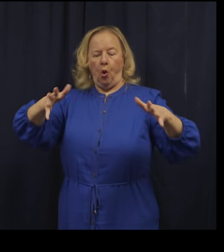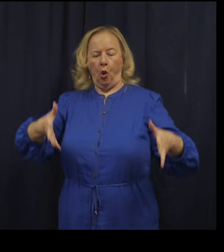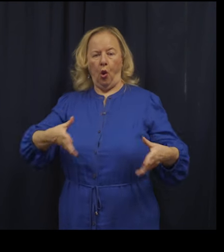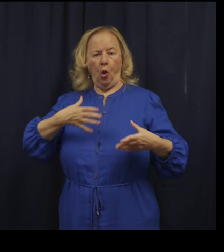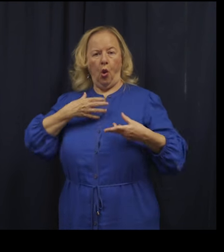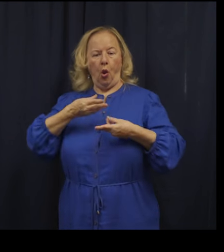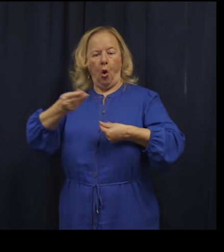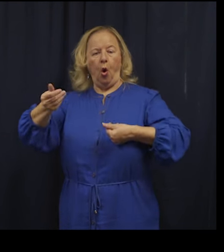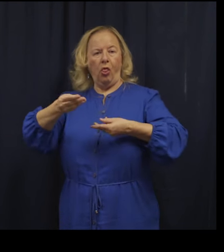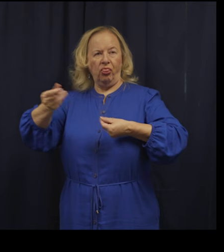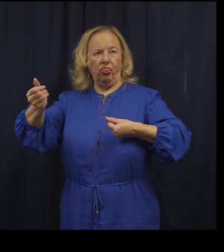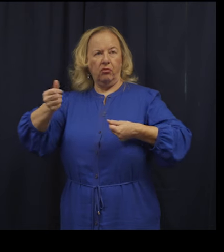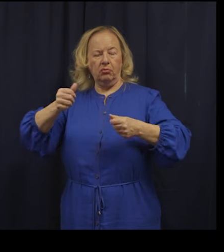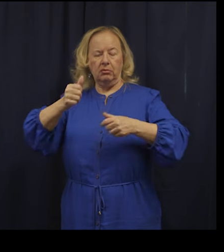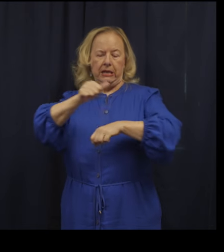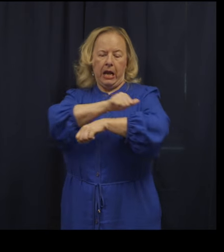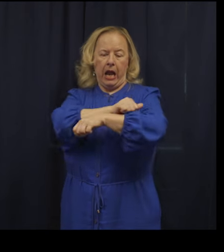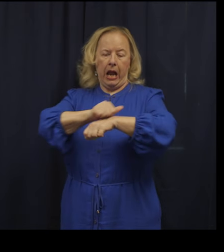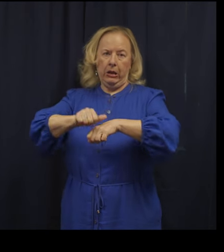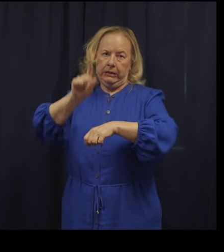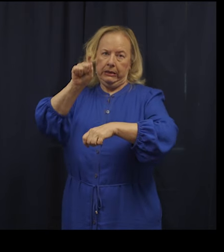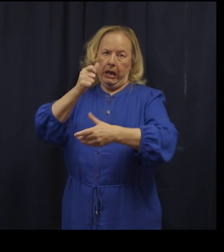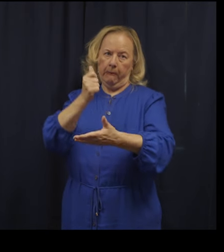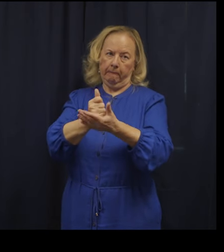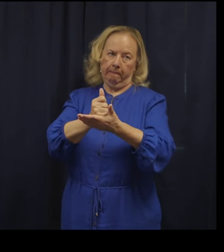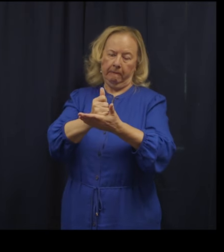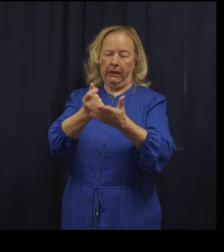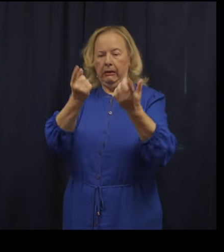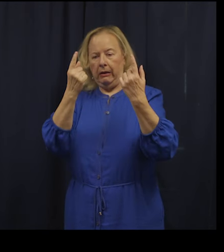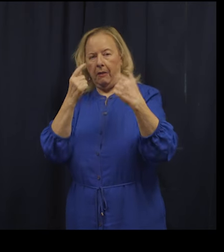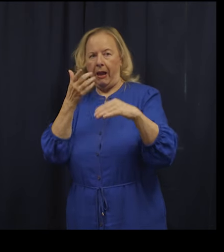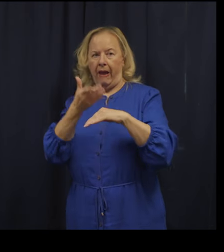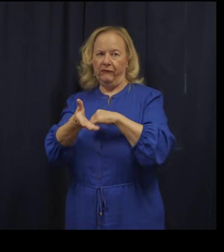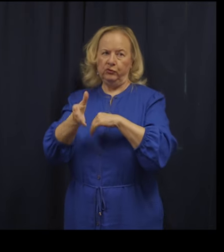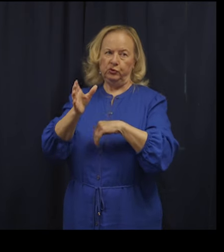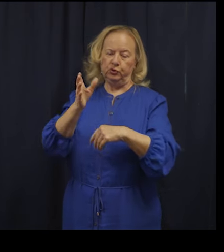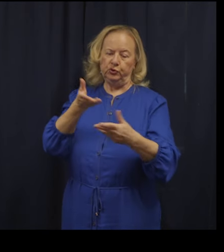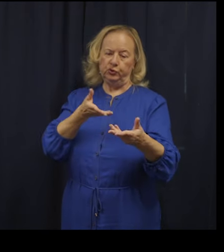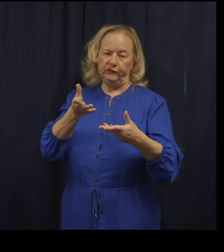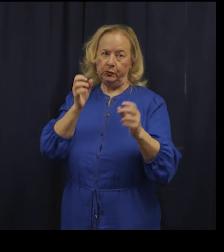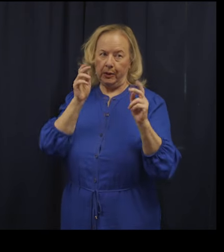some tablecloths for us, please let me know. I'll be here after service, okay?